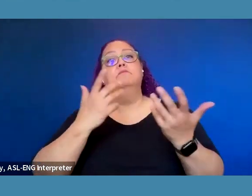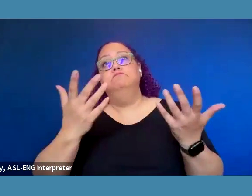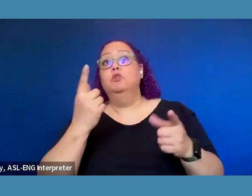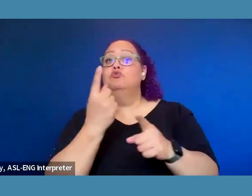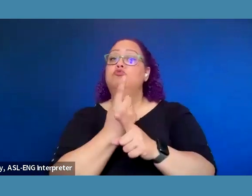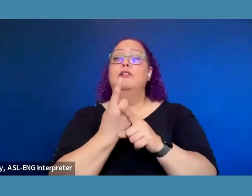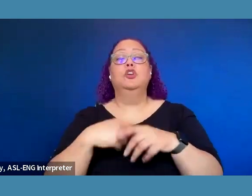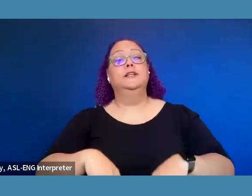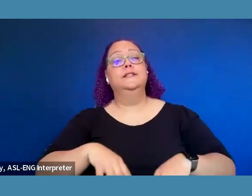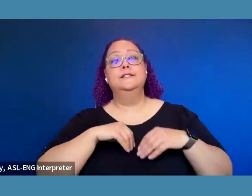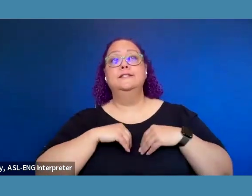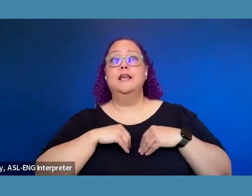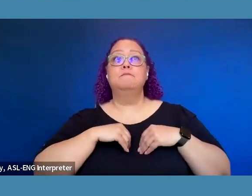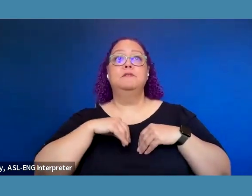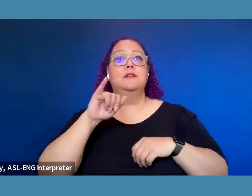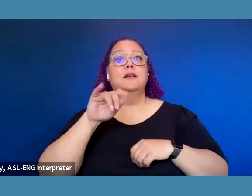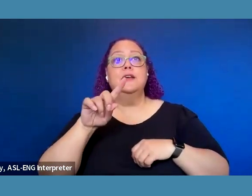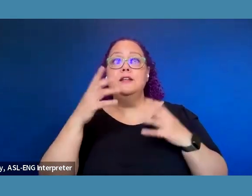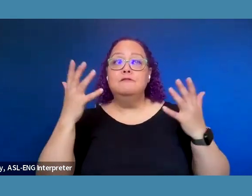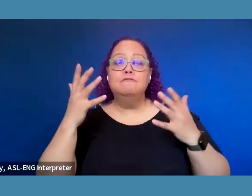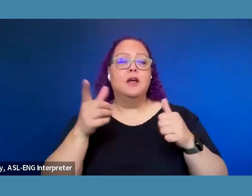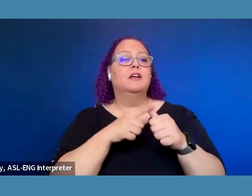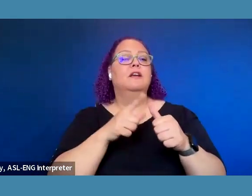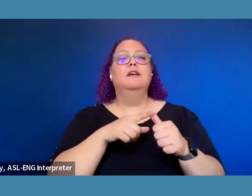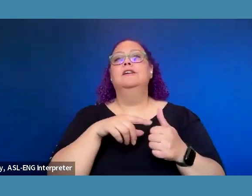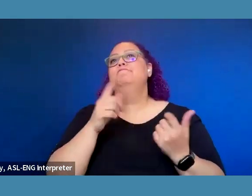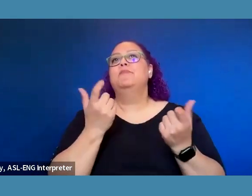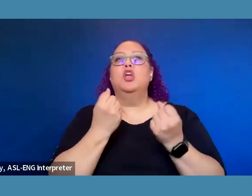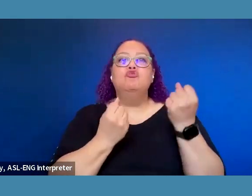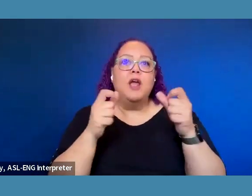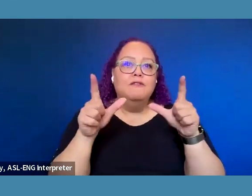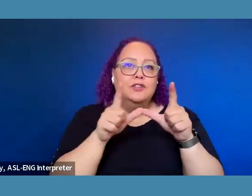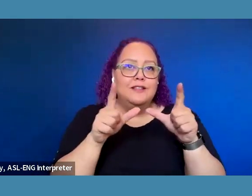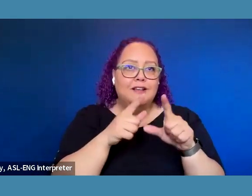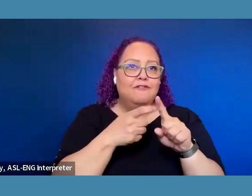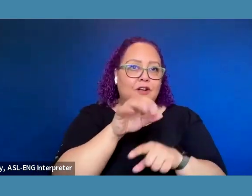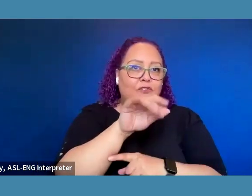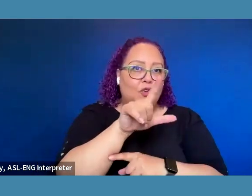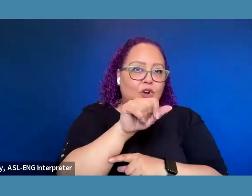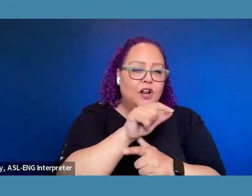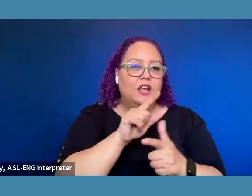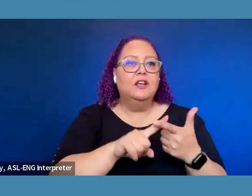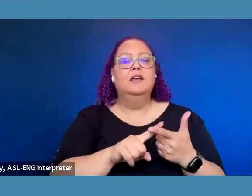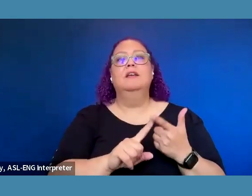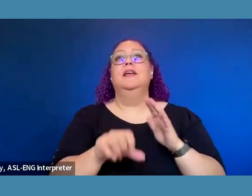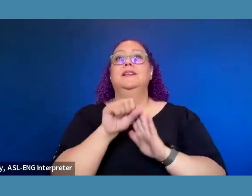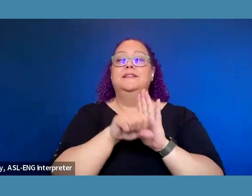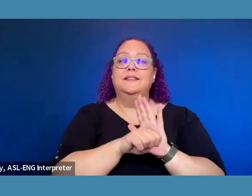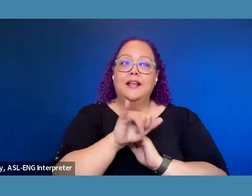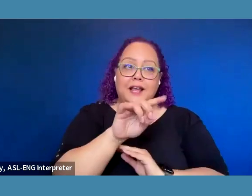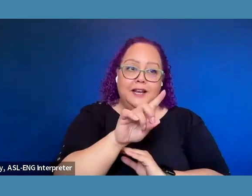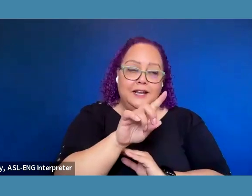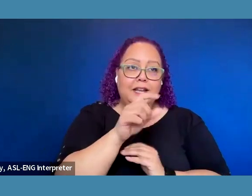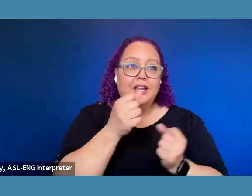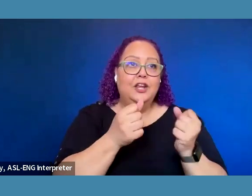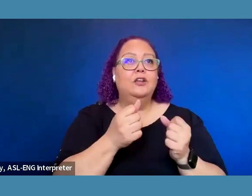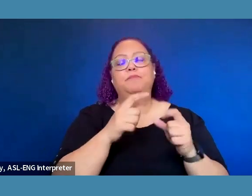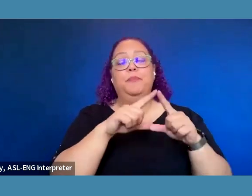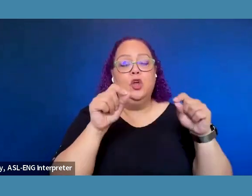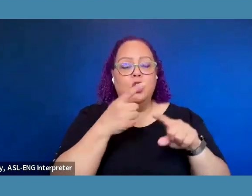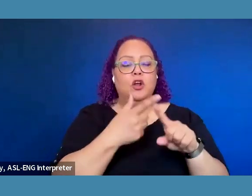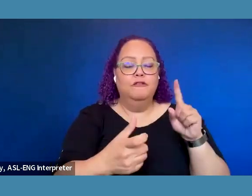a Florida's driver's license, a Florida state ID card, a U.S. passport or passport